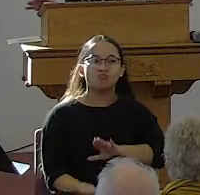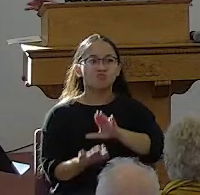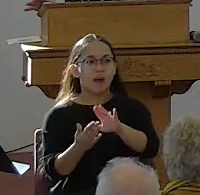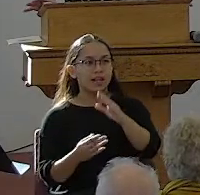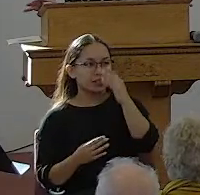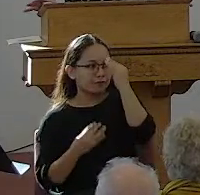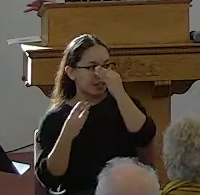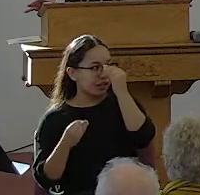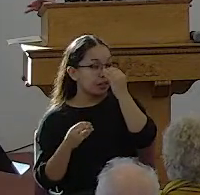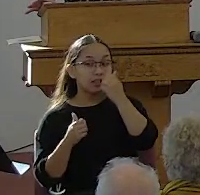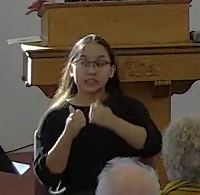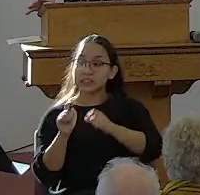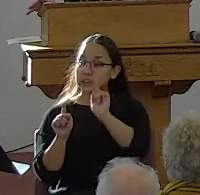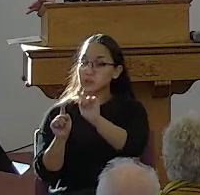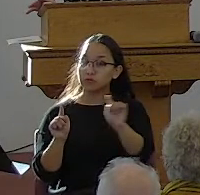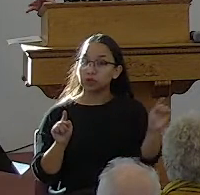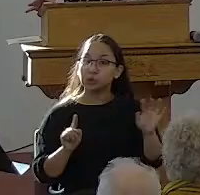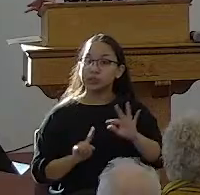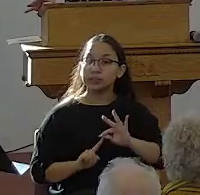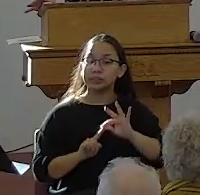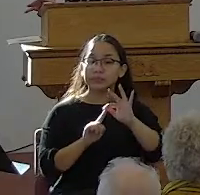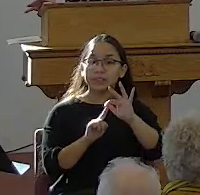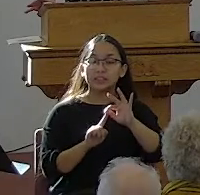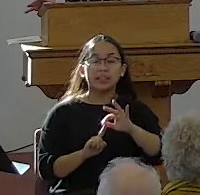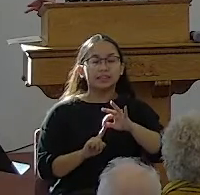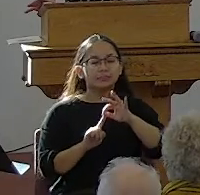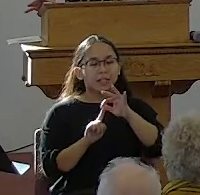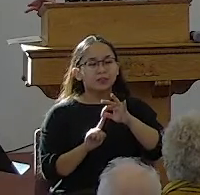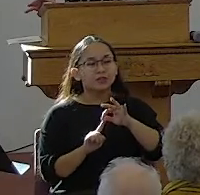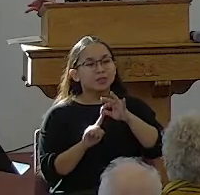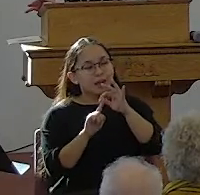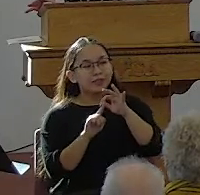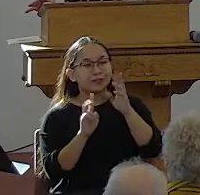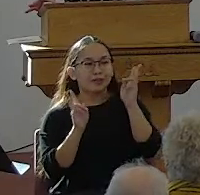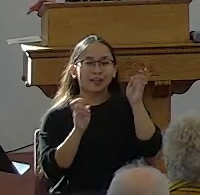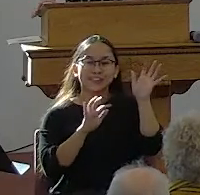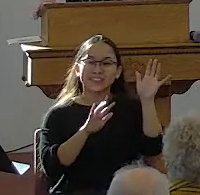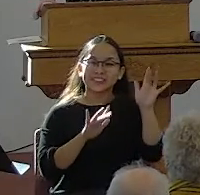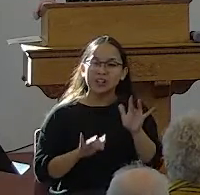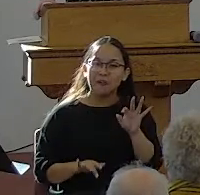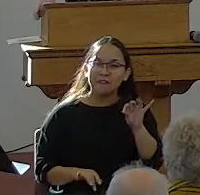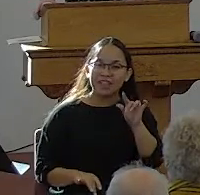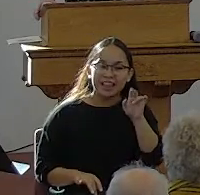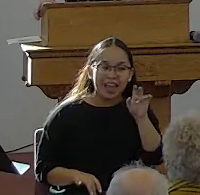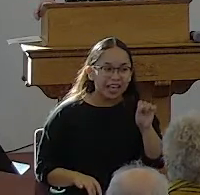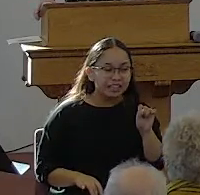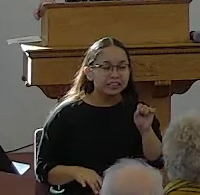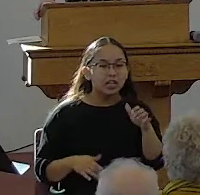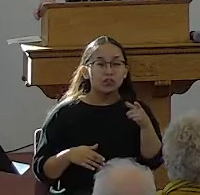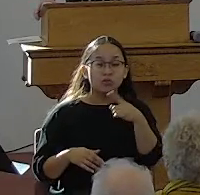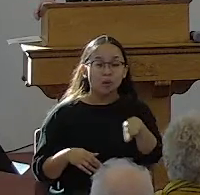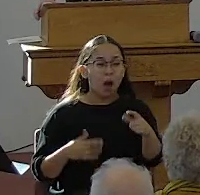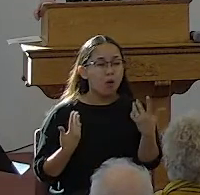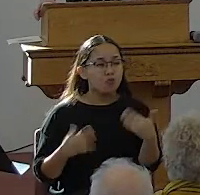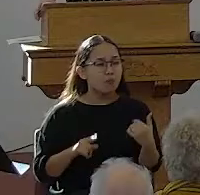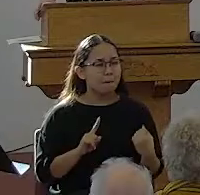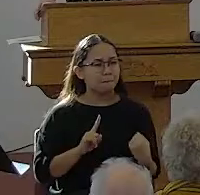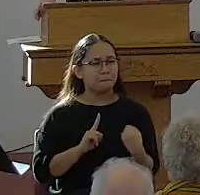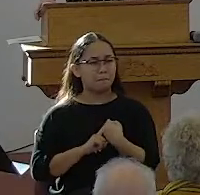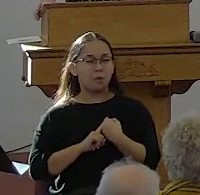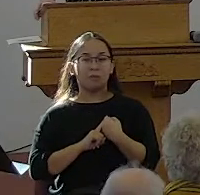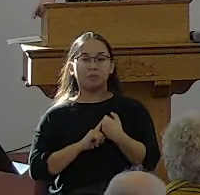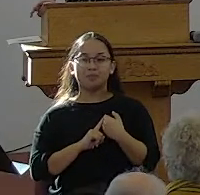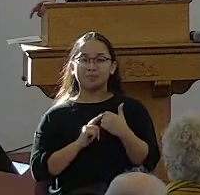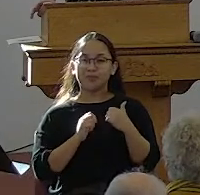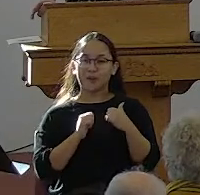Each one of you is special. Special snowflakes that have the ability to thoroughly confound me with your individualized